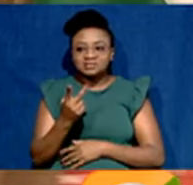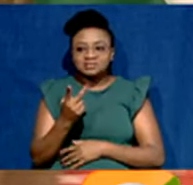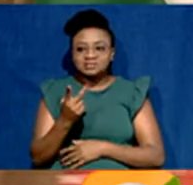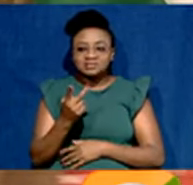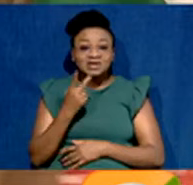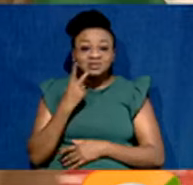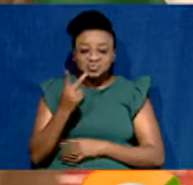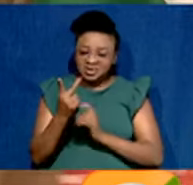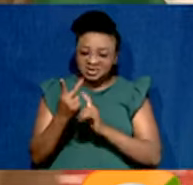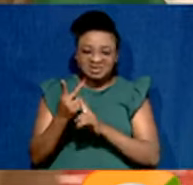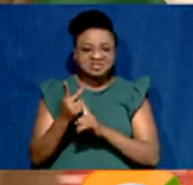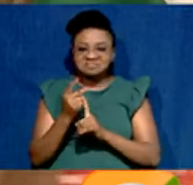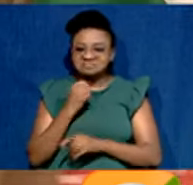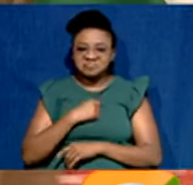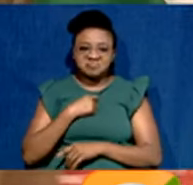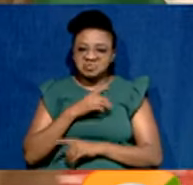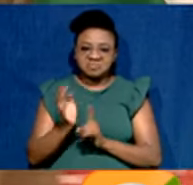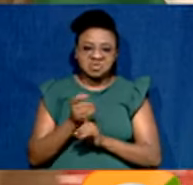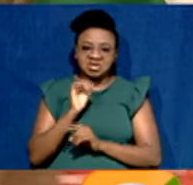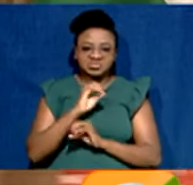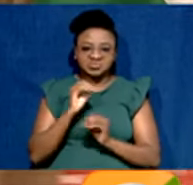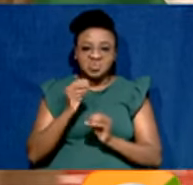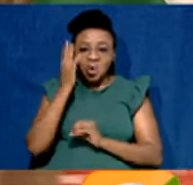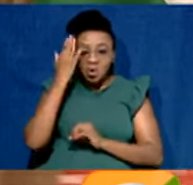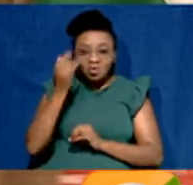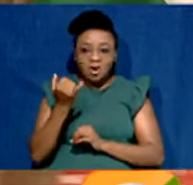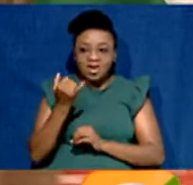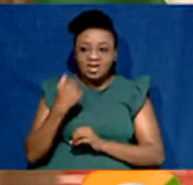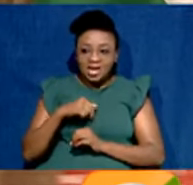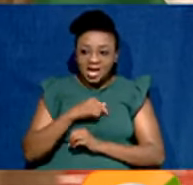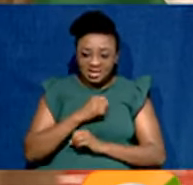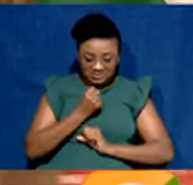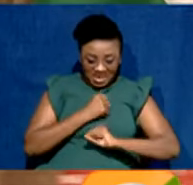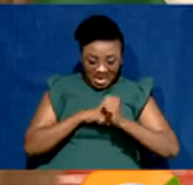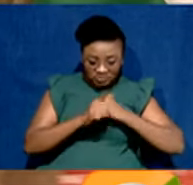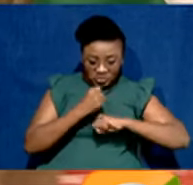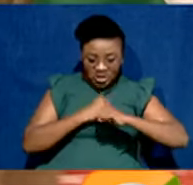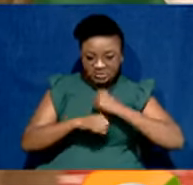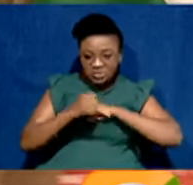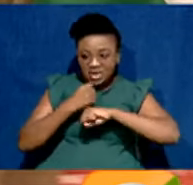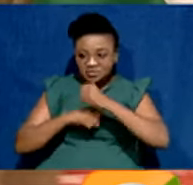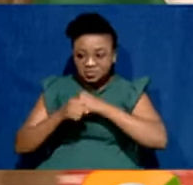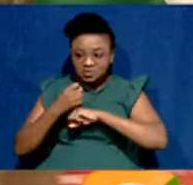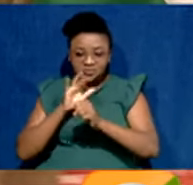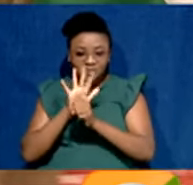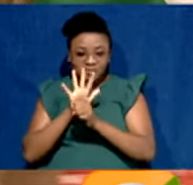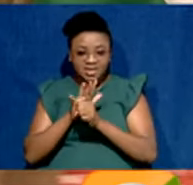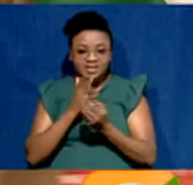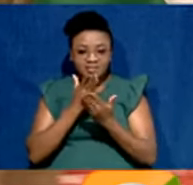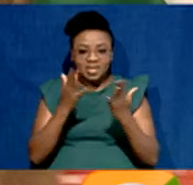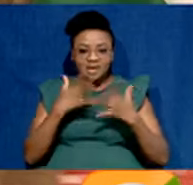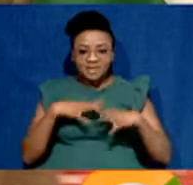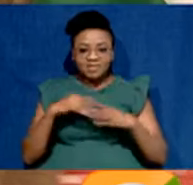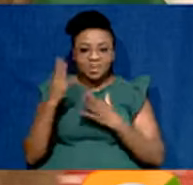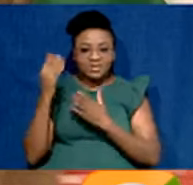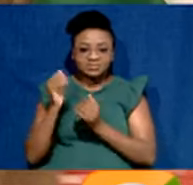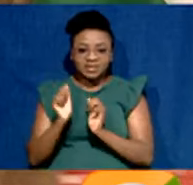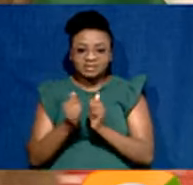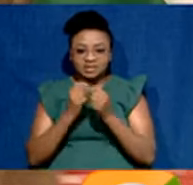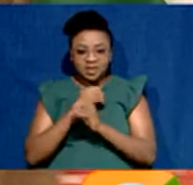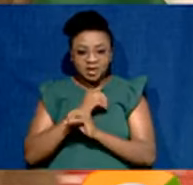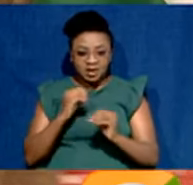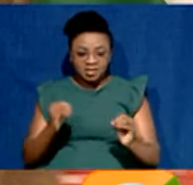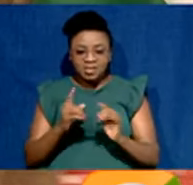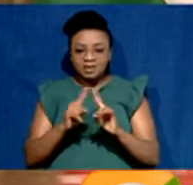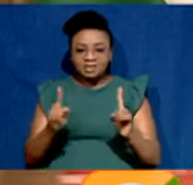for a while because we have done things that nobody expected would be done. And we have managed to make sure